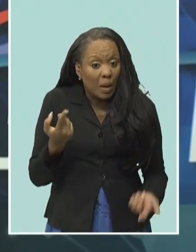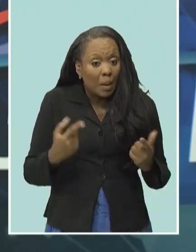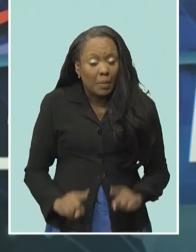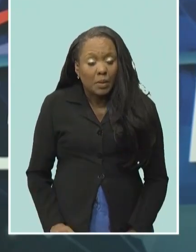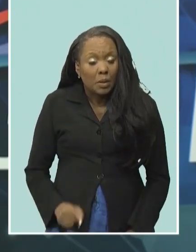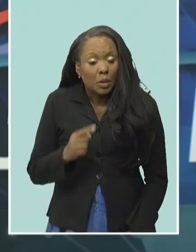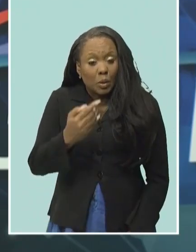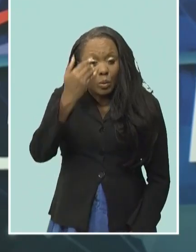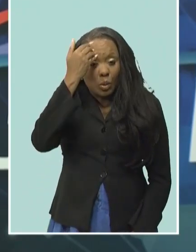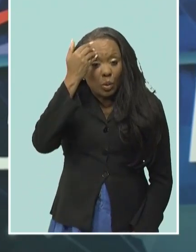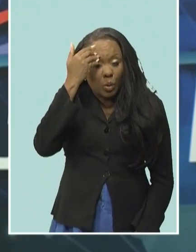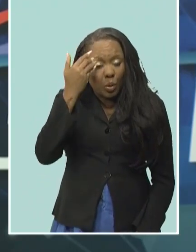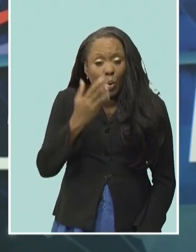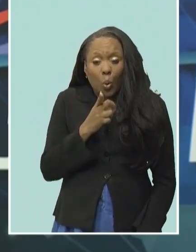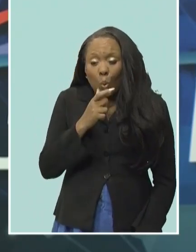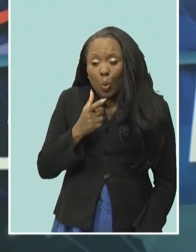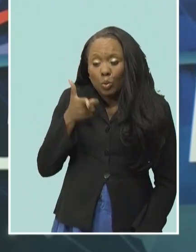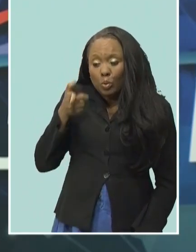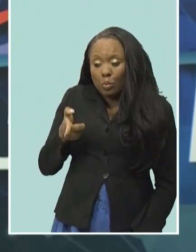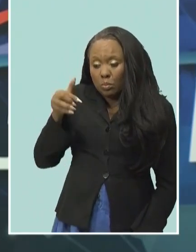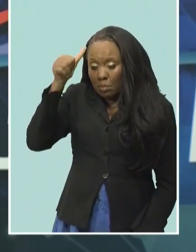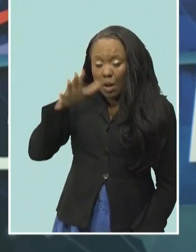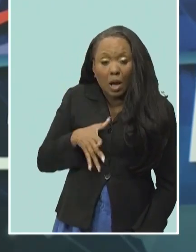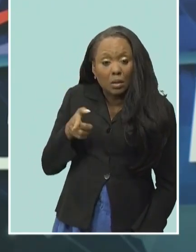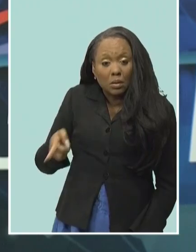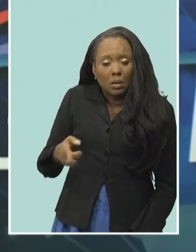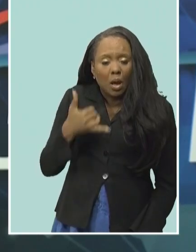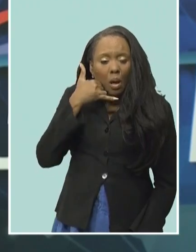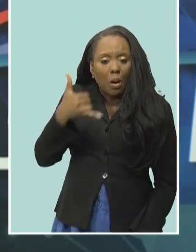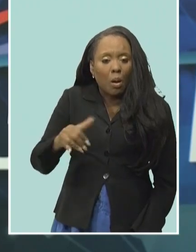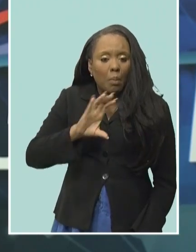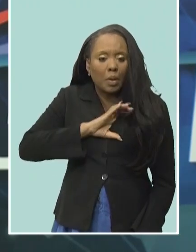have any knowledge of this incident is asked to contact Police